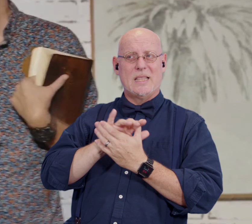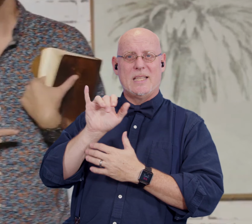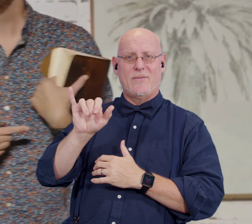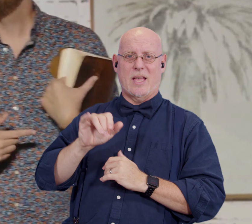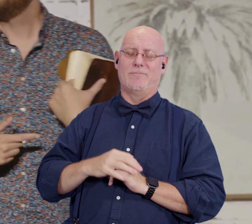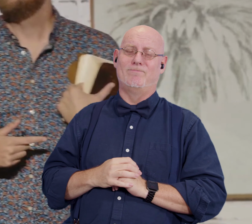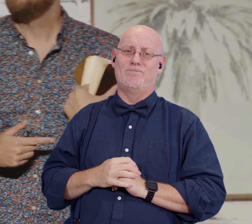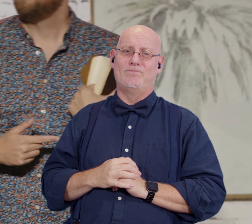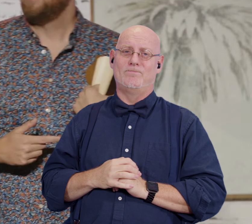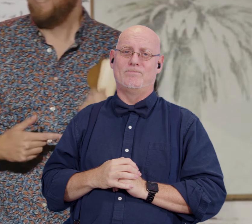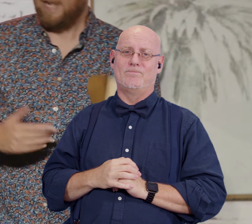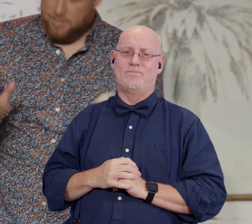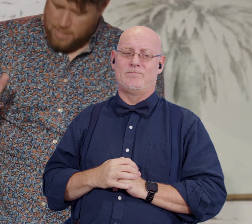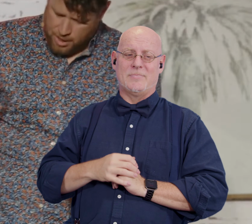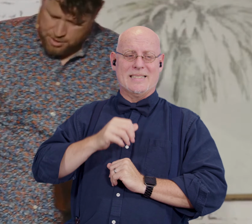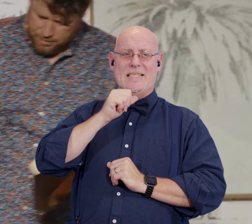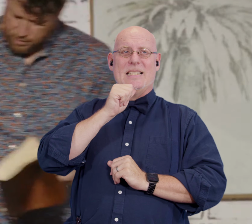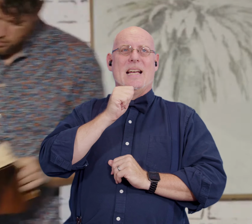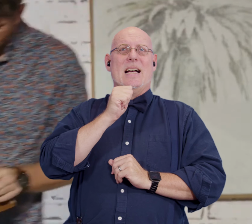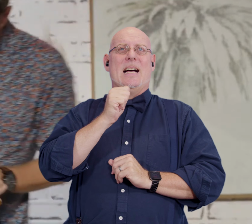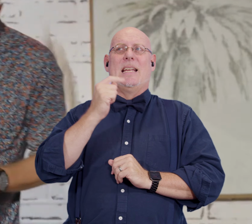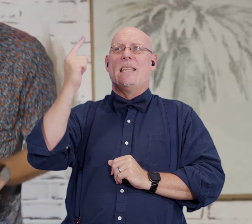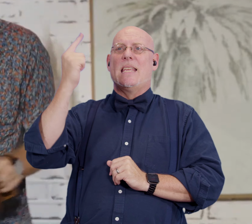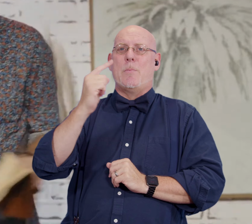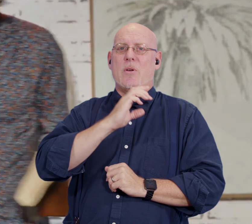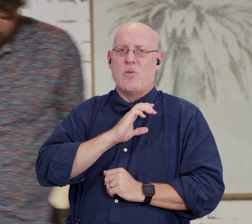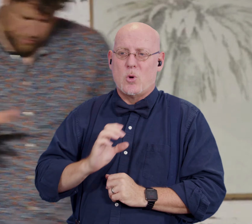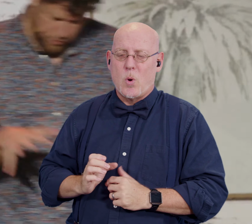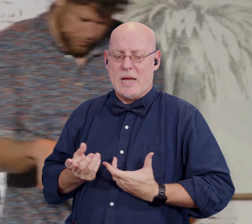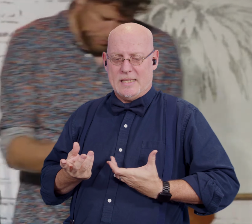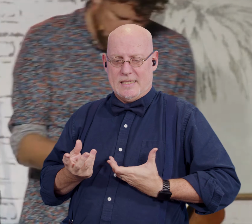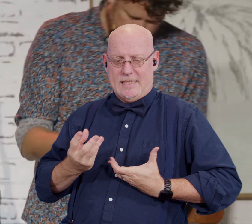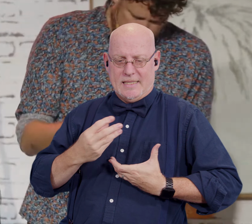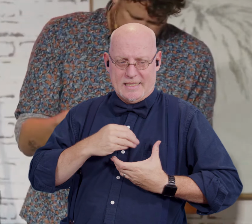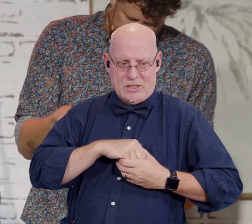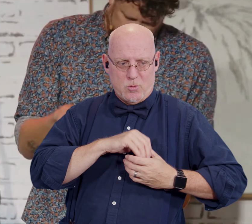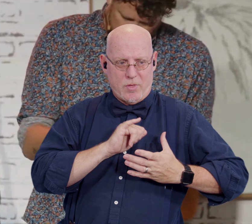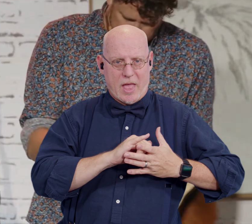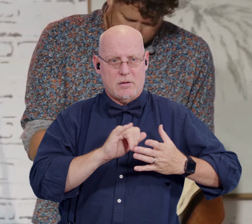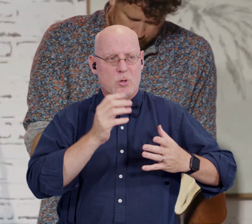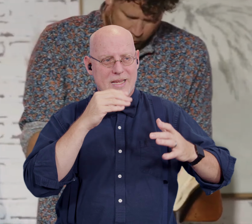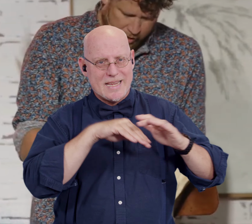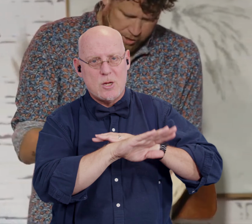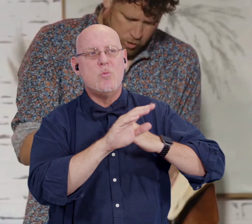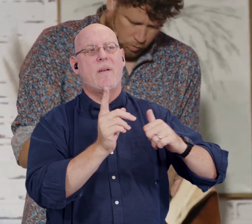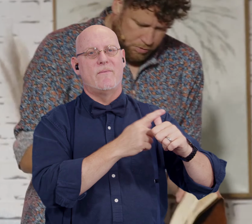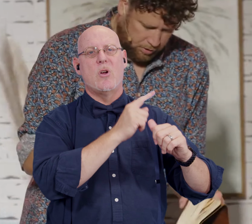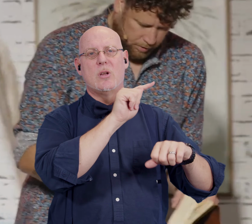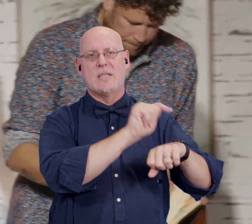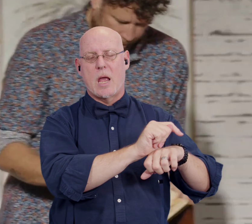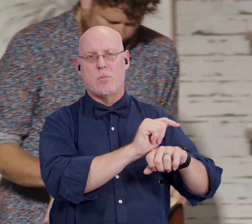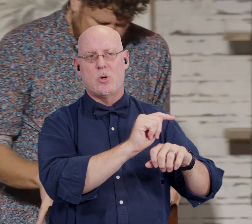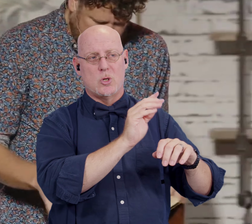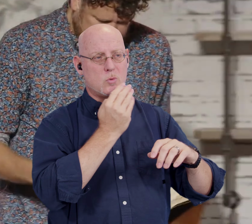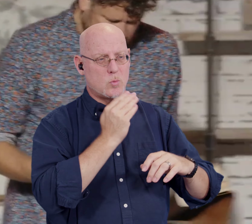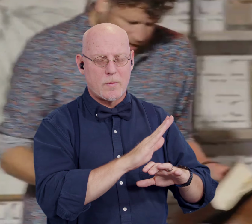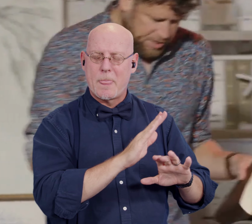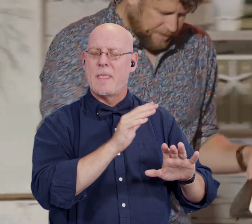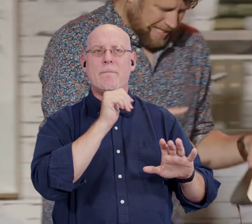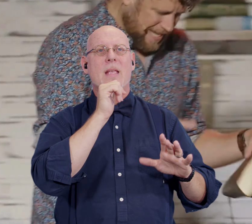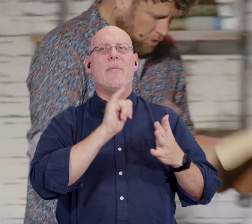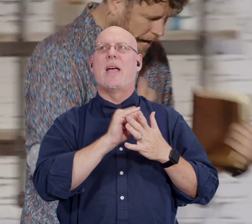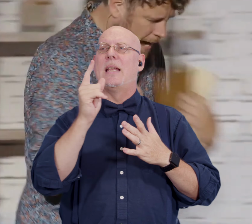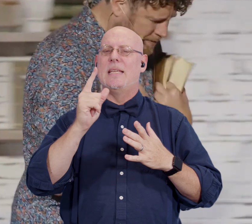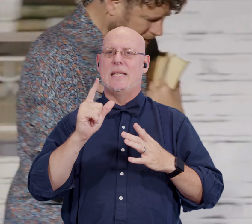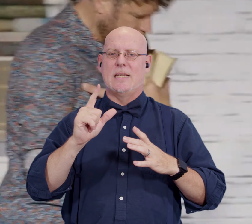it. And it's not just the coming of Christ into that first temple in Jerusalem. It's not